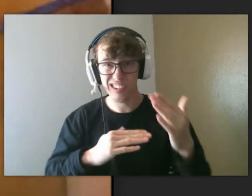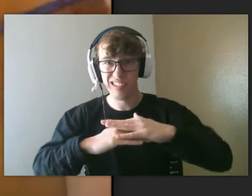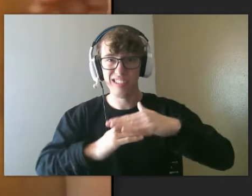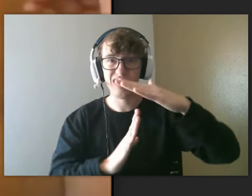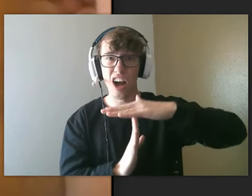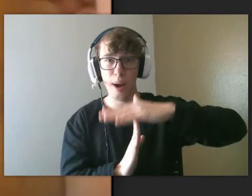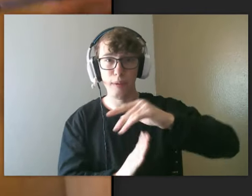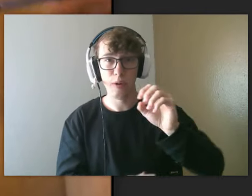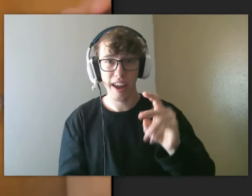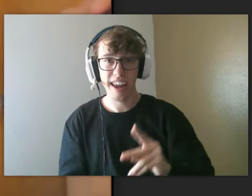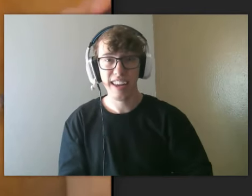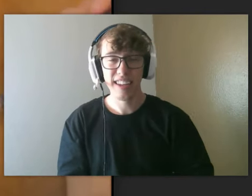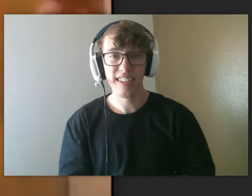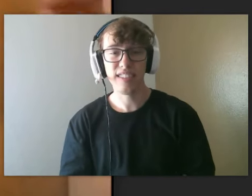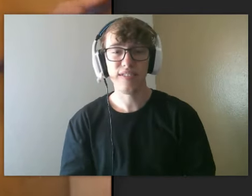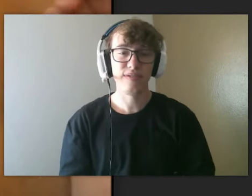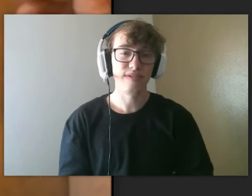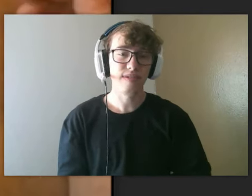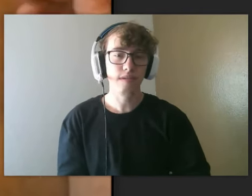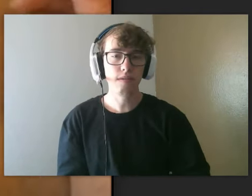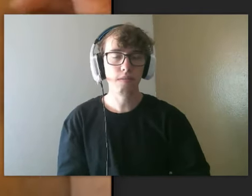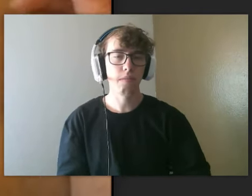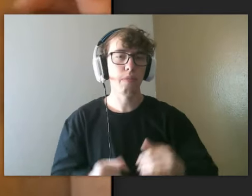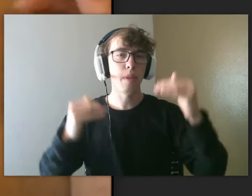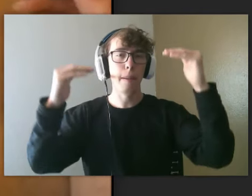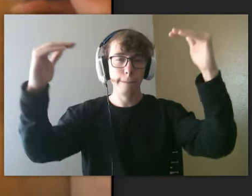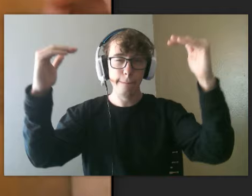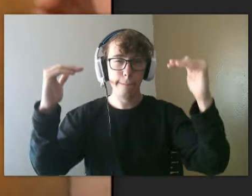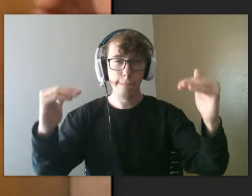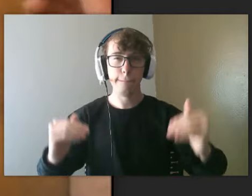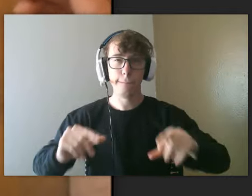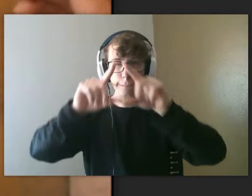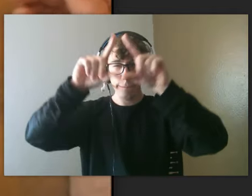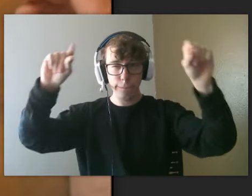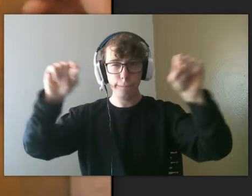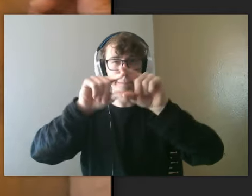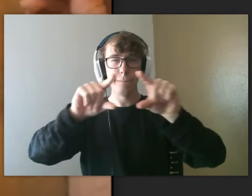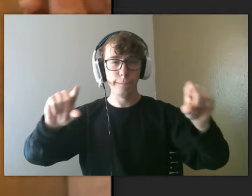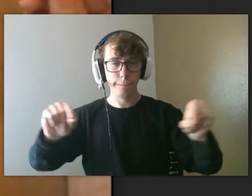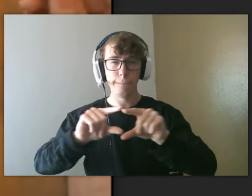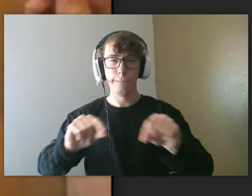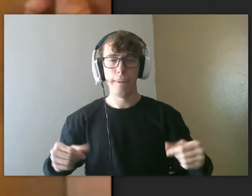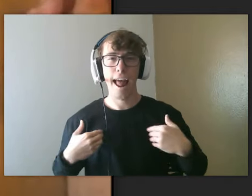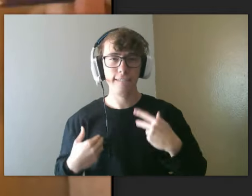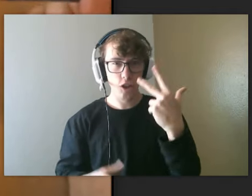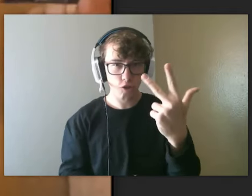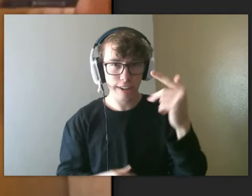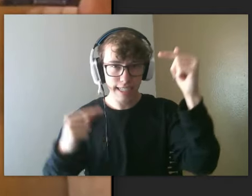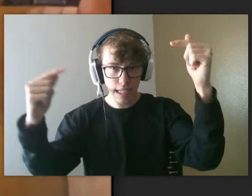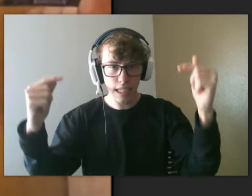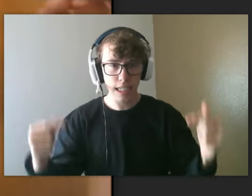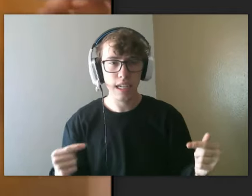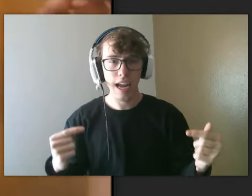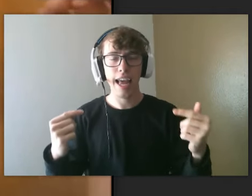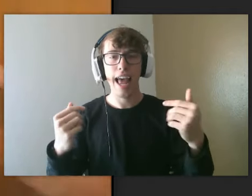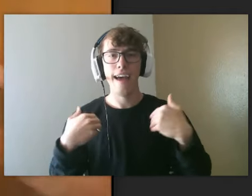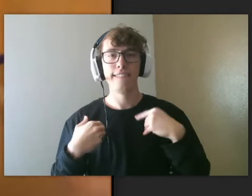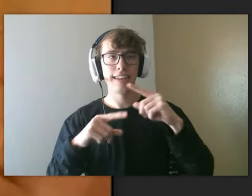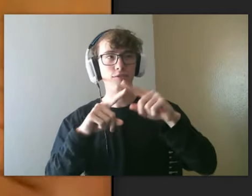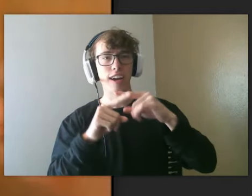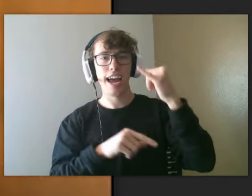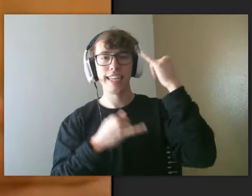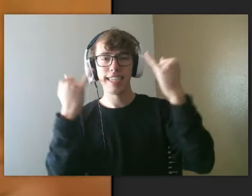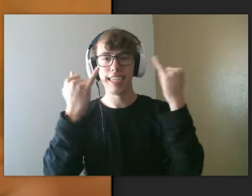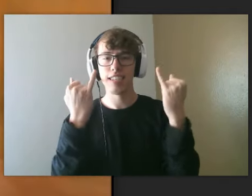With each 3 of these, the idea that I'll illustrate with a demonstration is that we're going to be